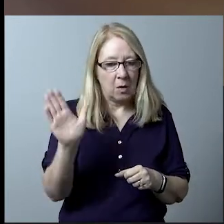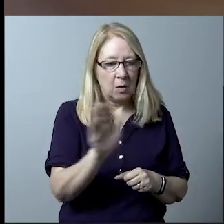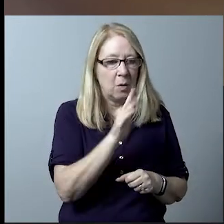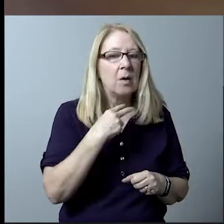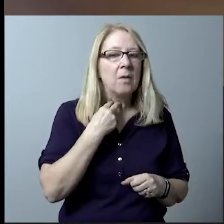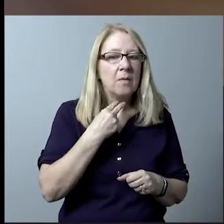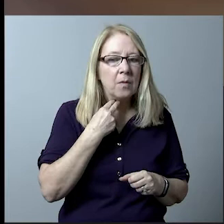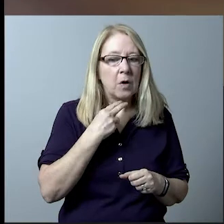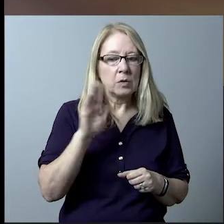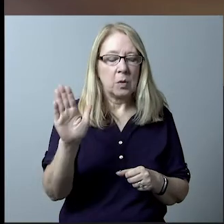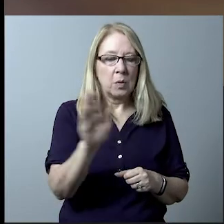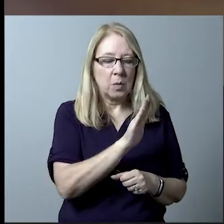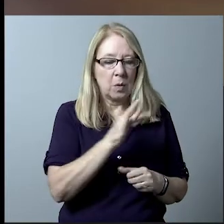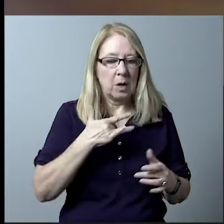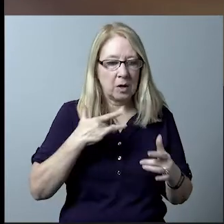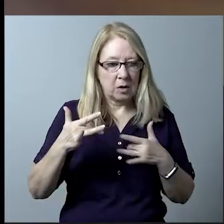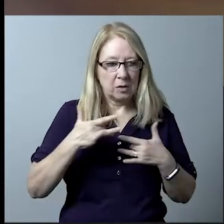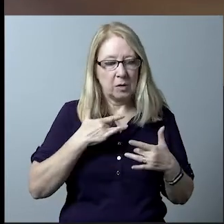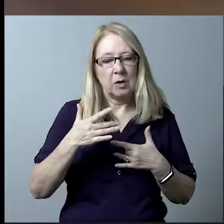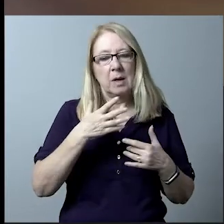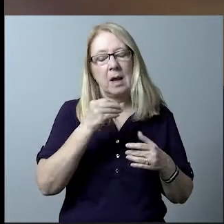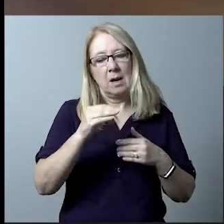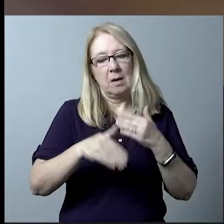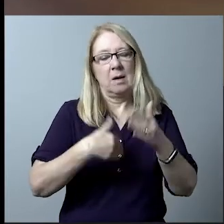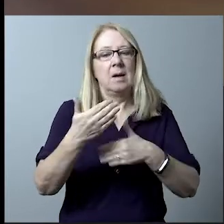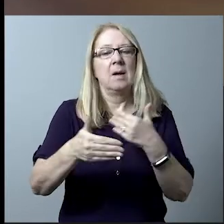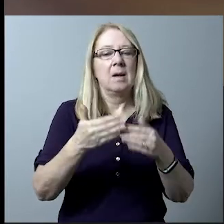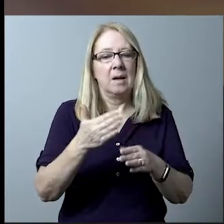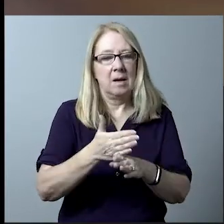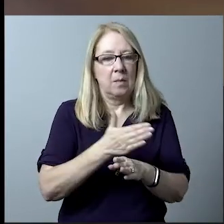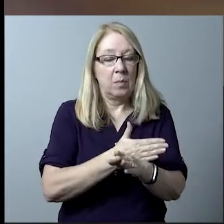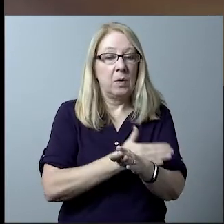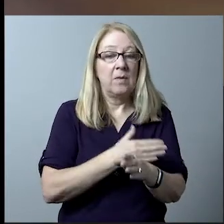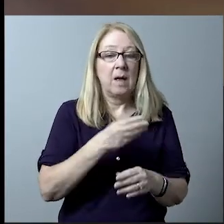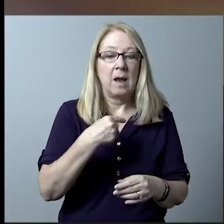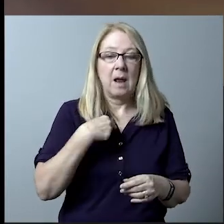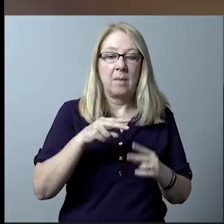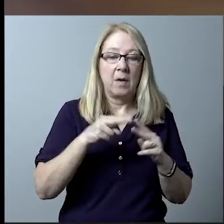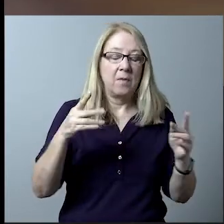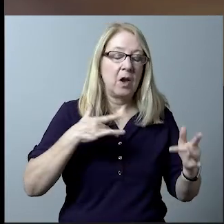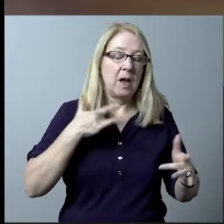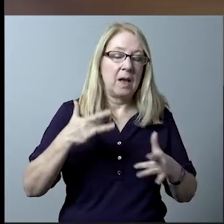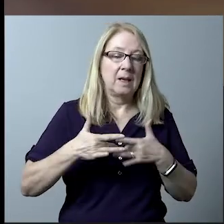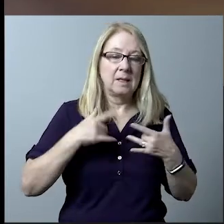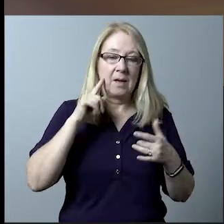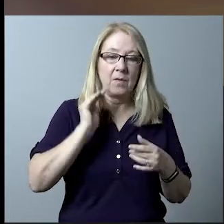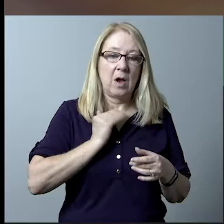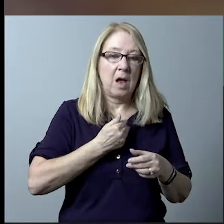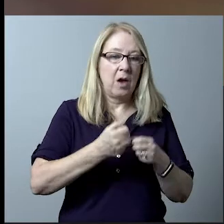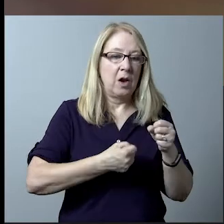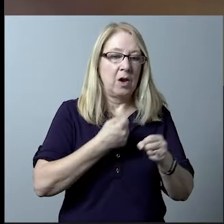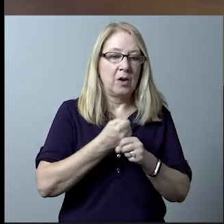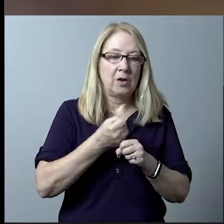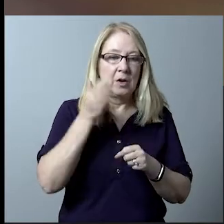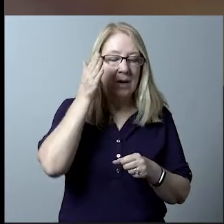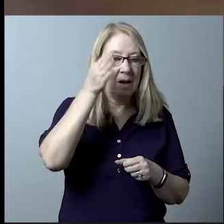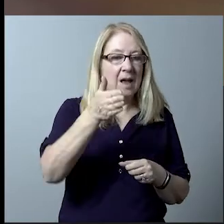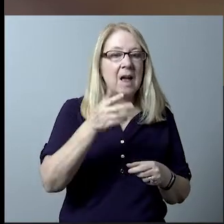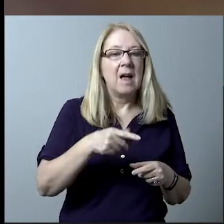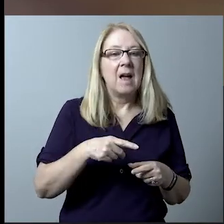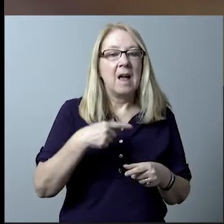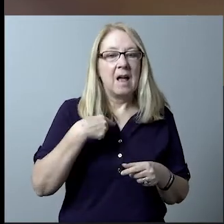campus community and move through these times with compassion and grace. And I know I've shared quite a bit, but I'm very excited for the year